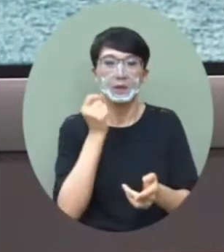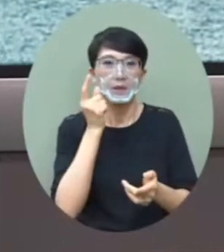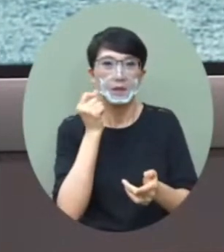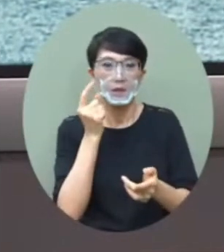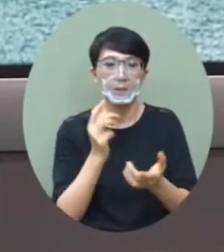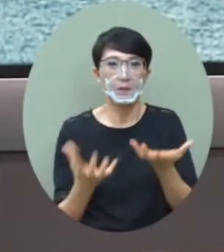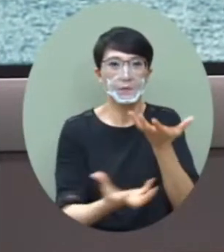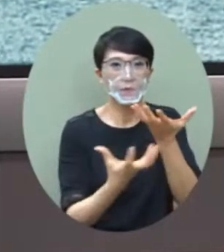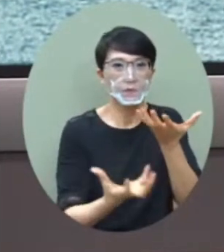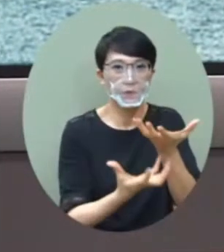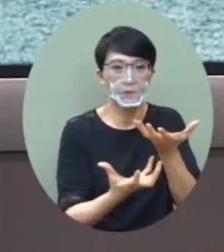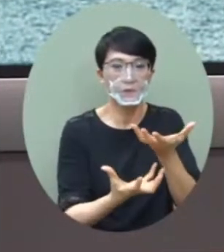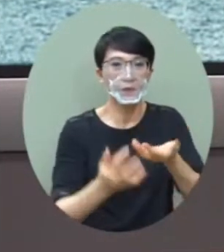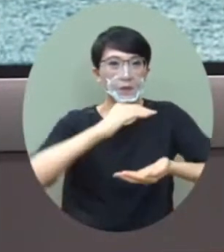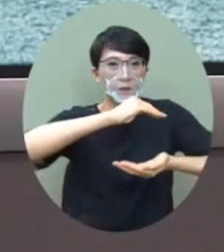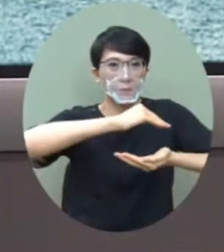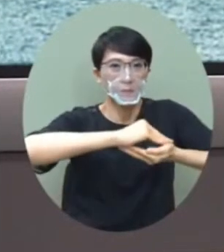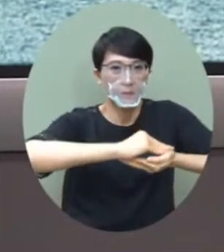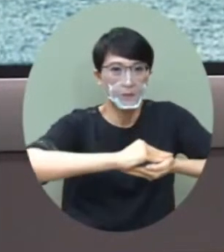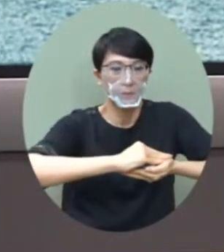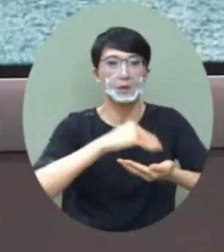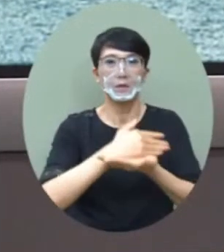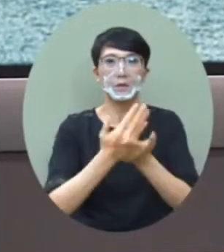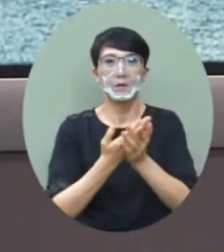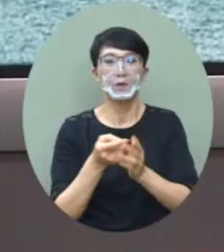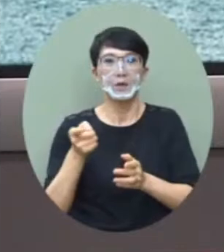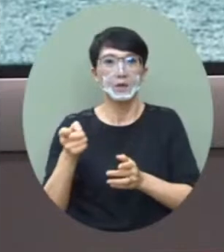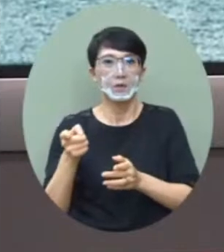and family members might need to